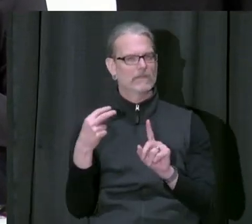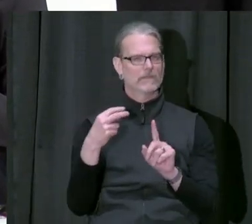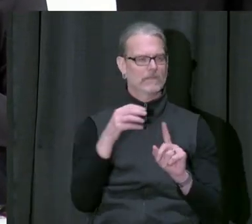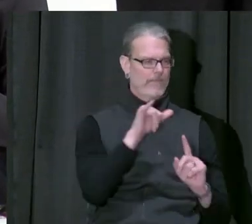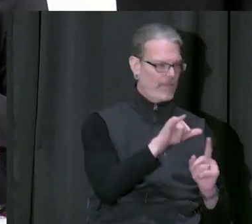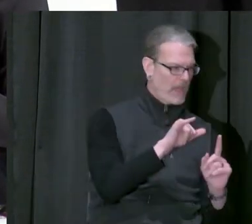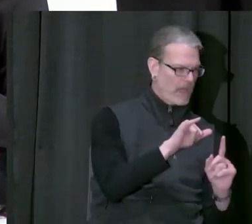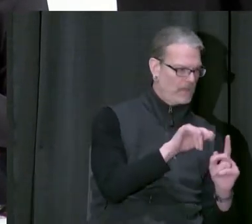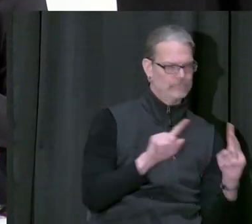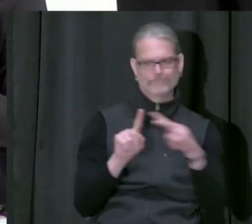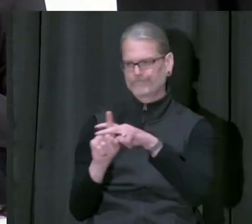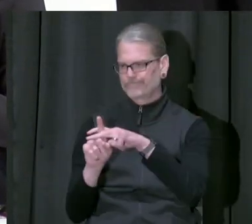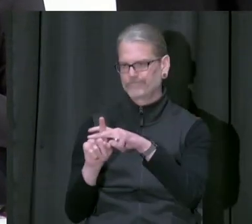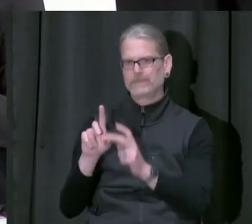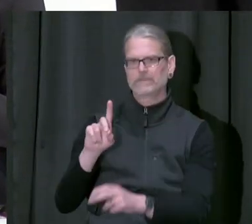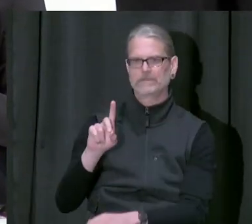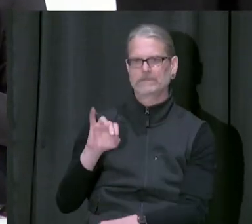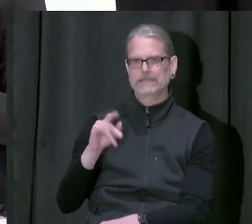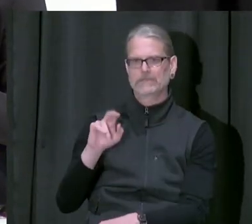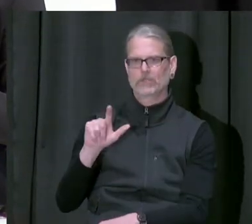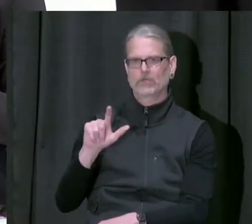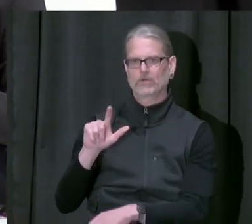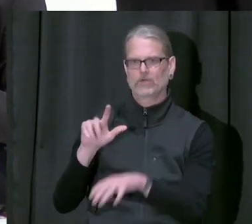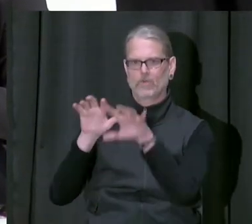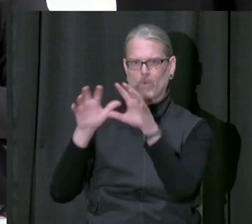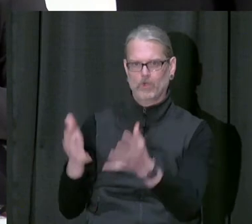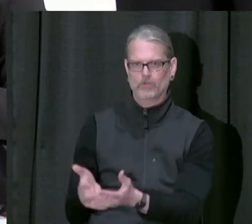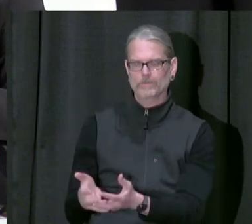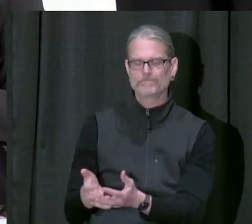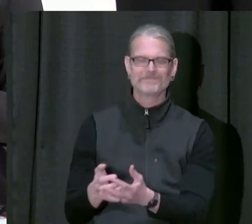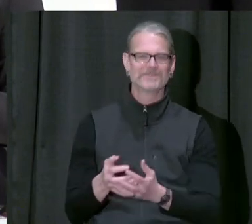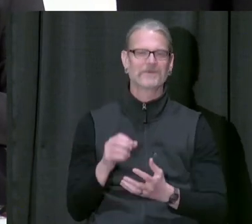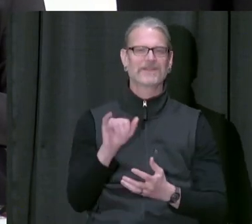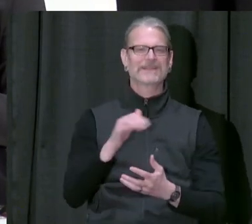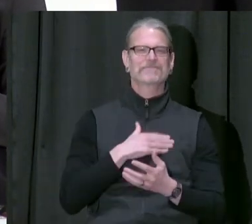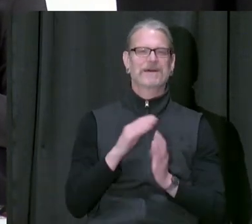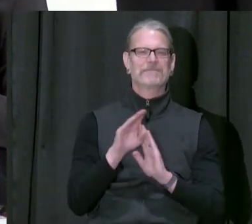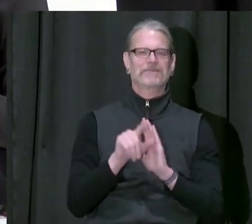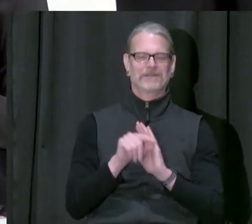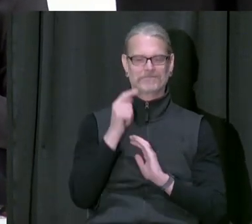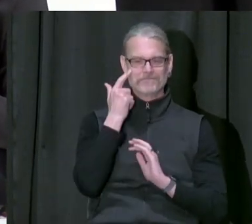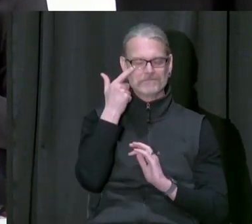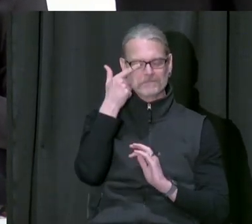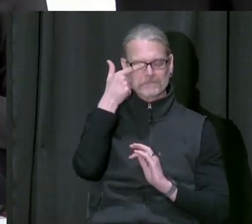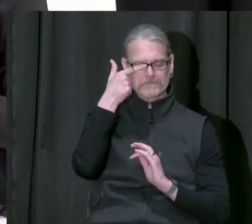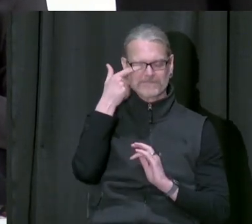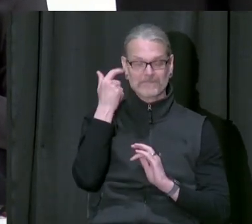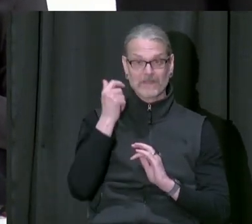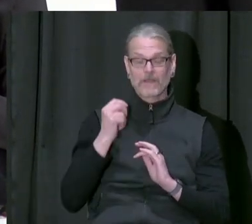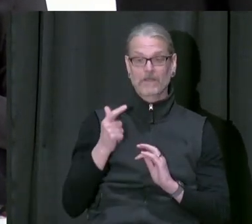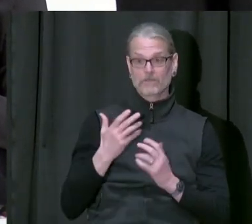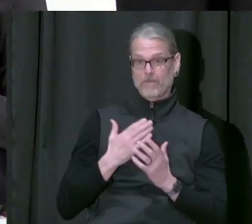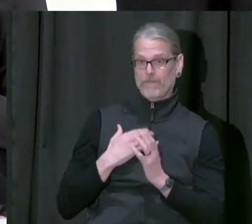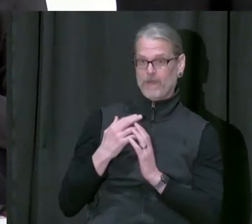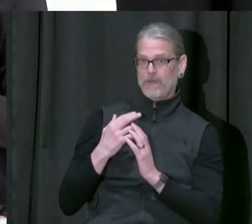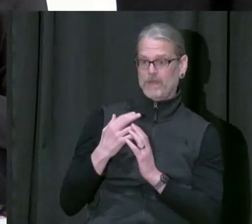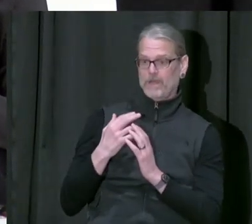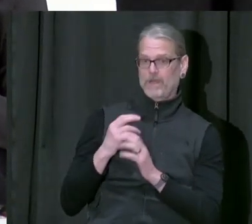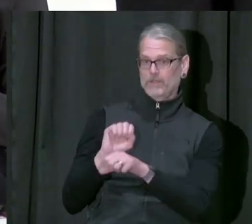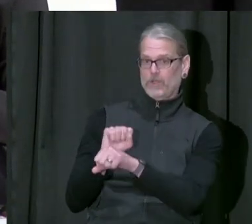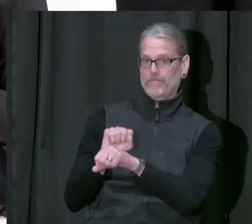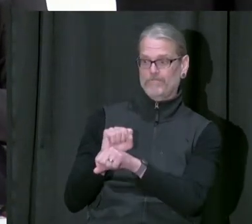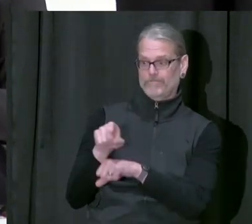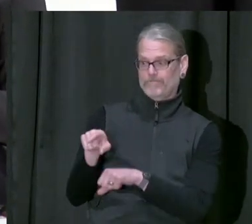to the digital world. And so yeah, that's kind of my background. And in my role on